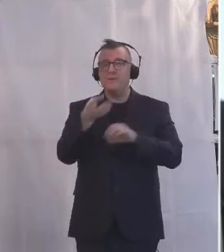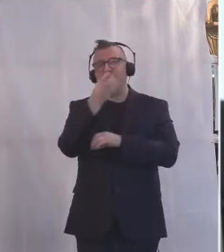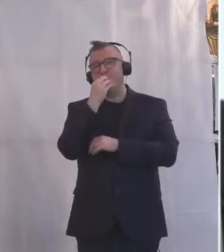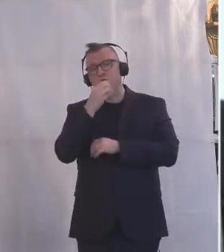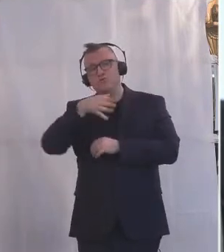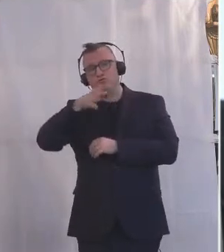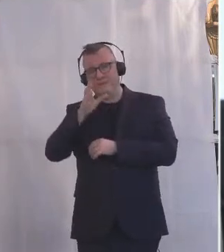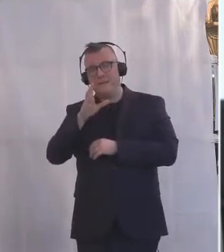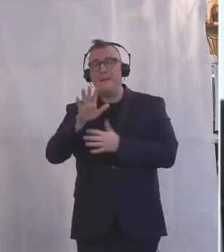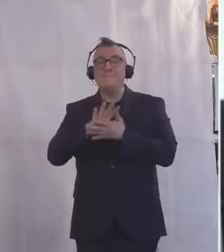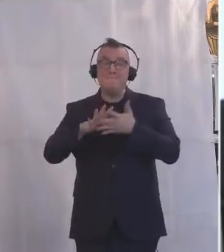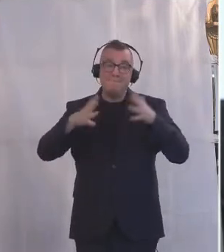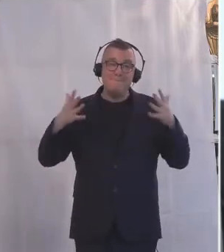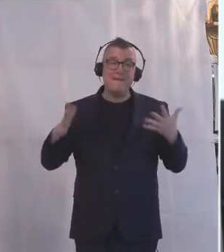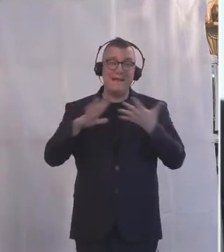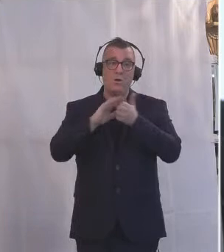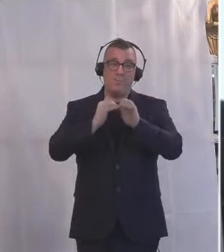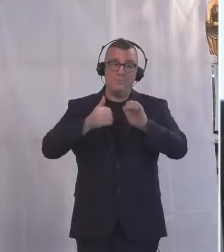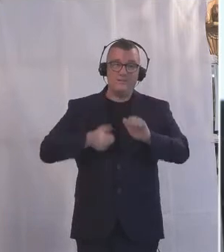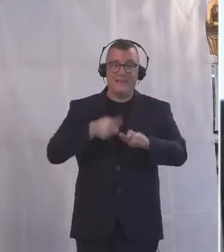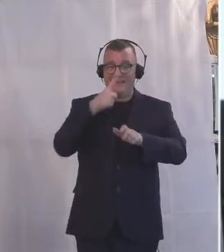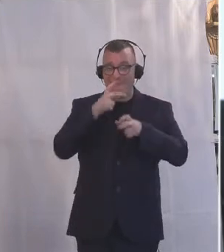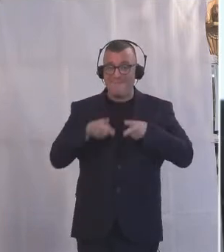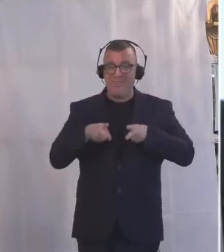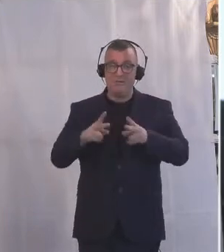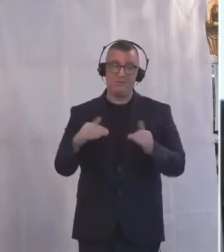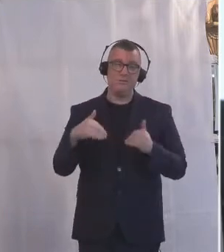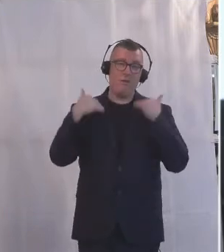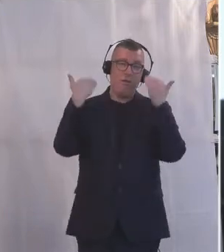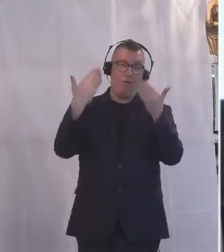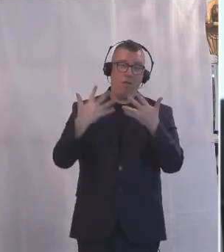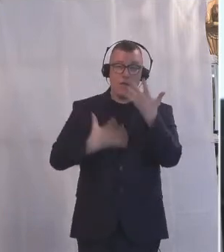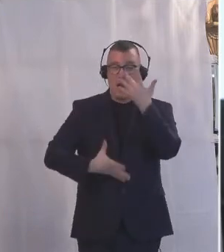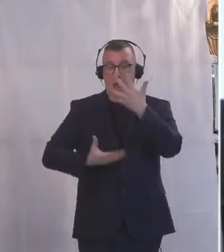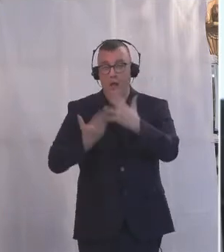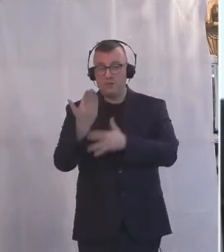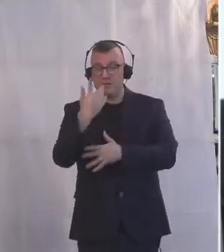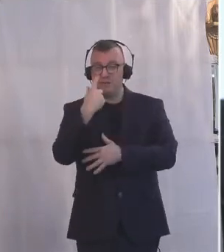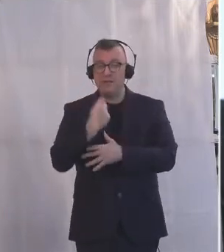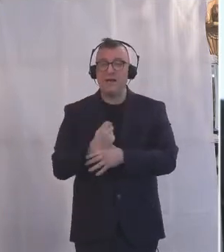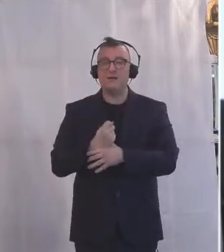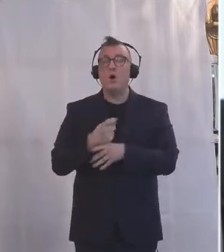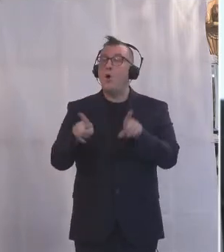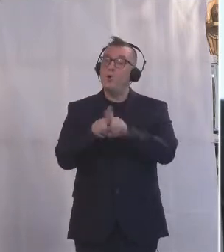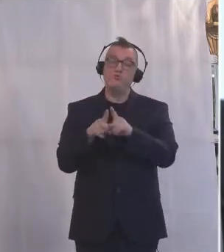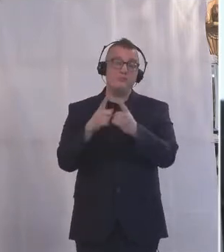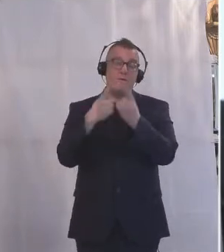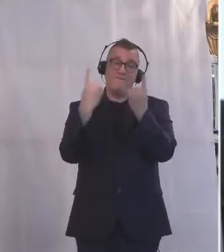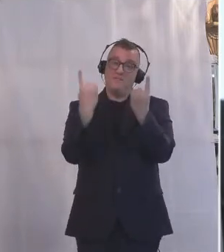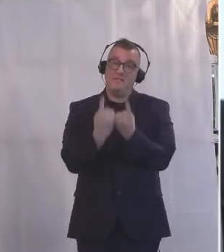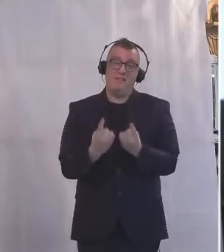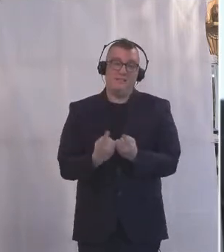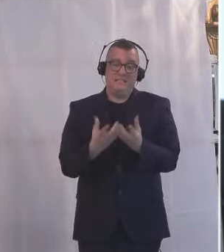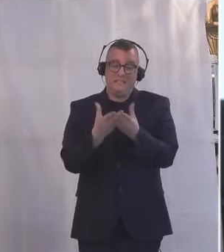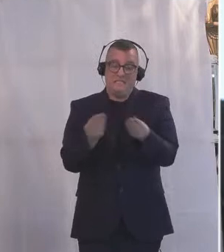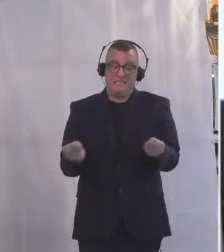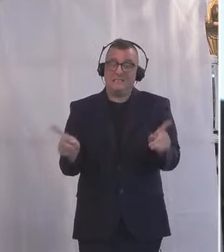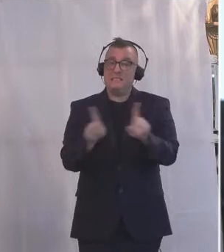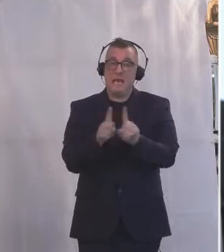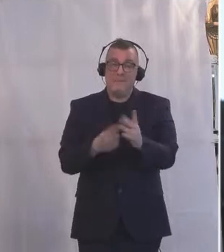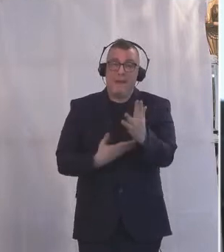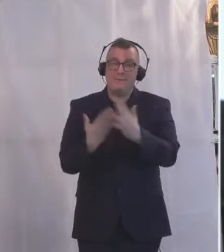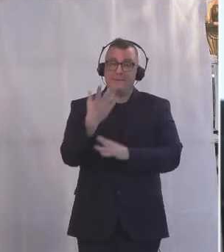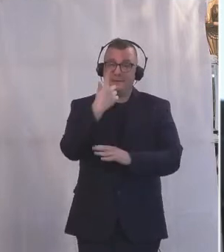have access to the top methodologies, expertise, and facilities. And that's great, but it means